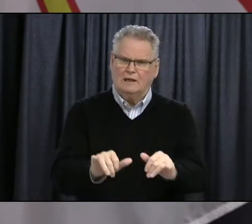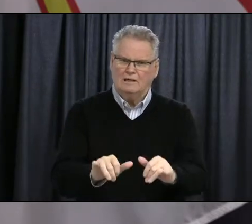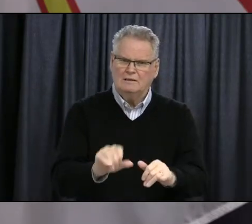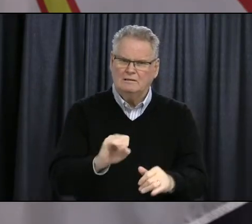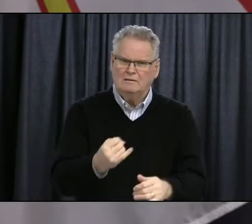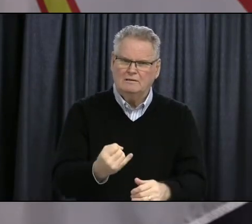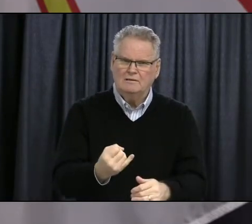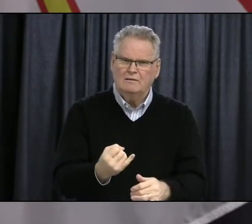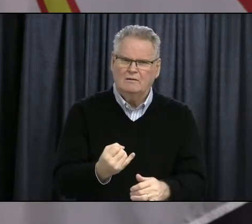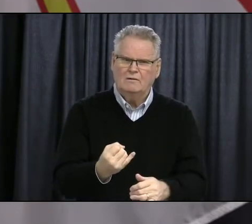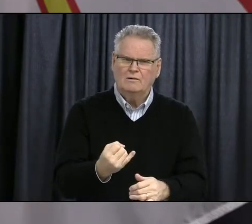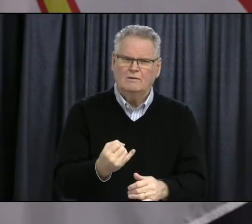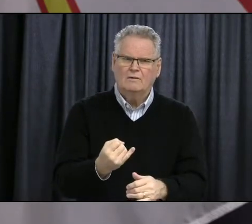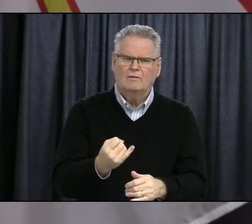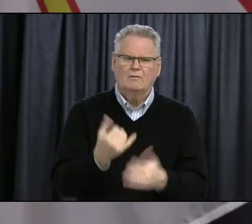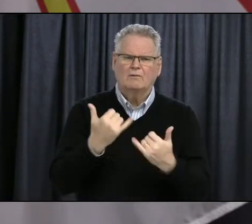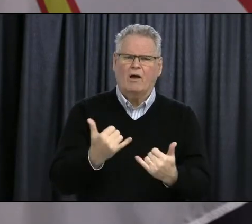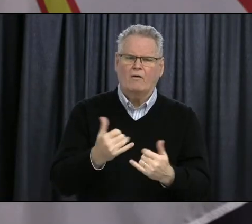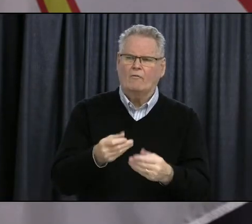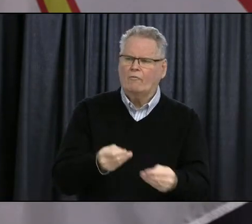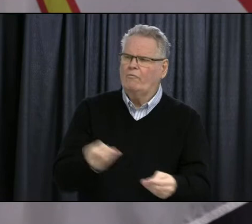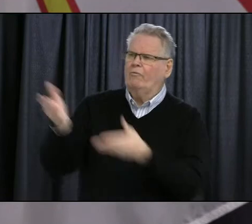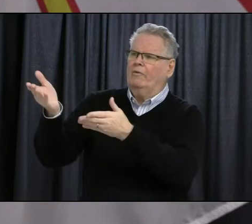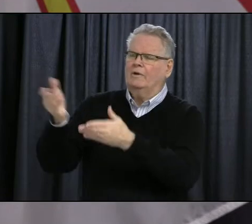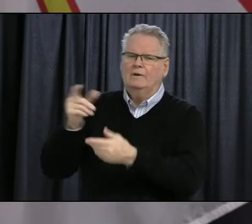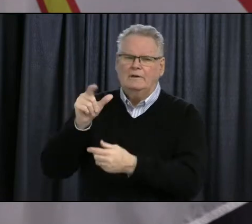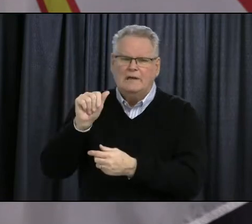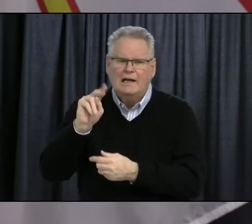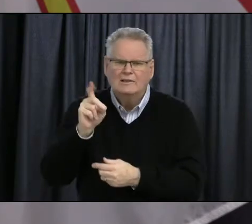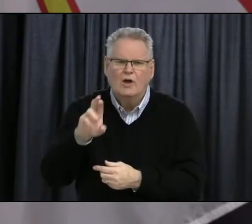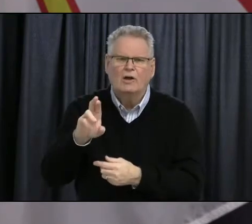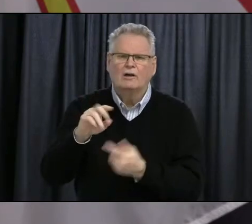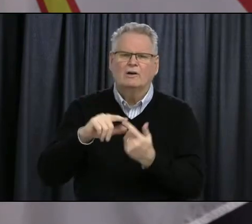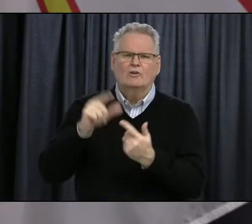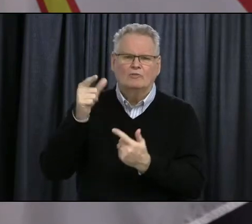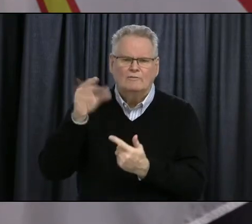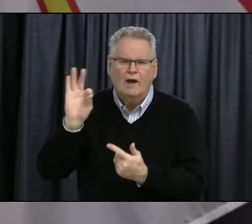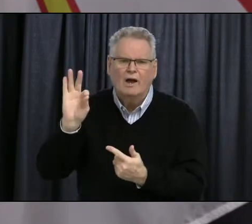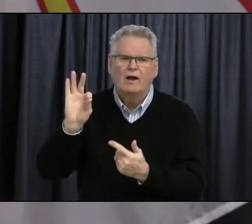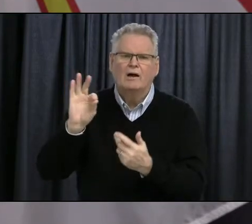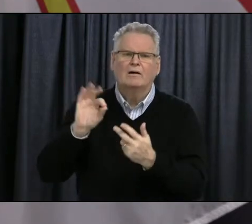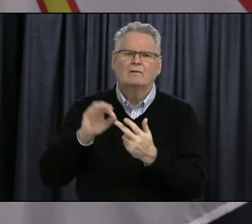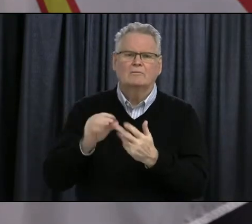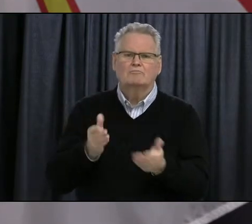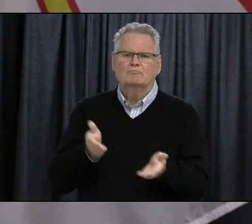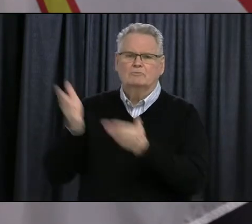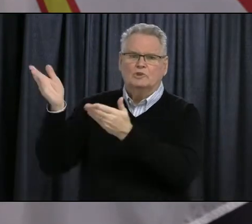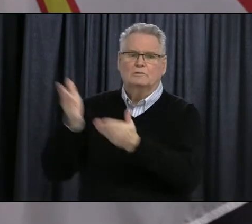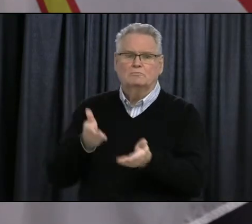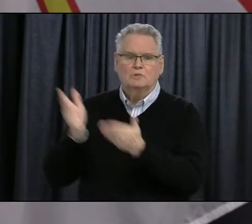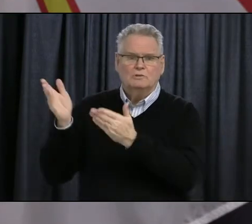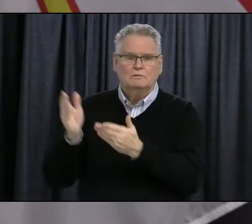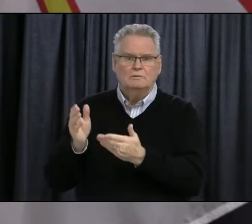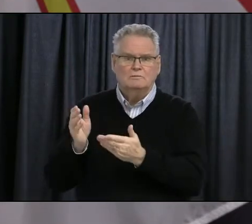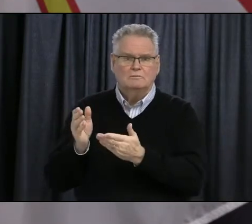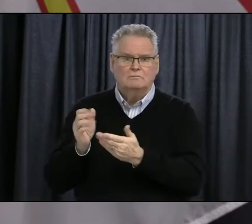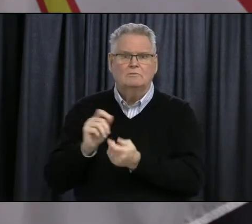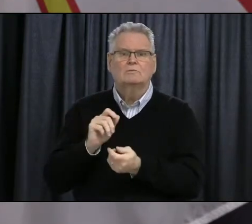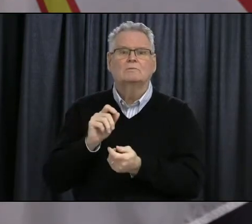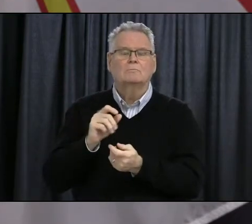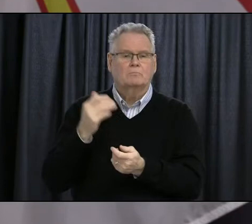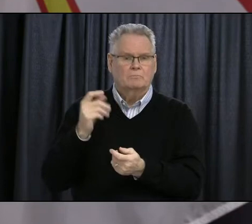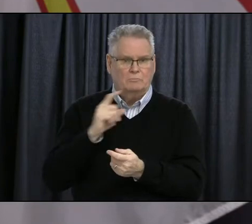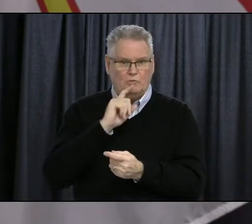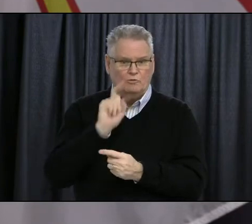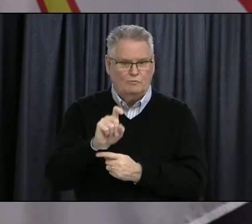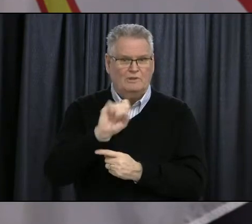distribute it on from the central depot where it was, where the product was delivered